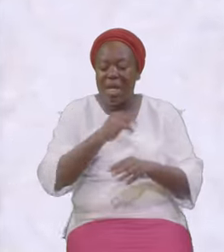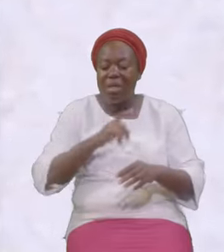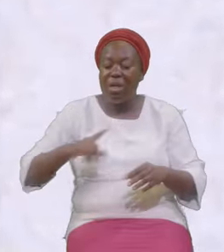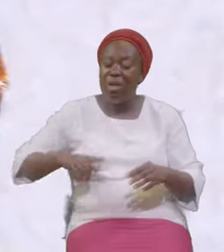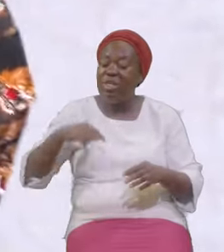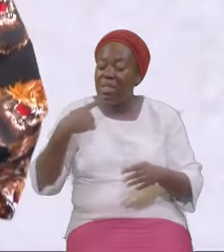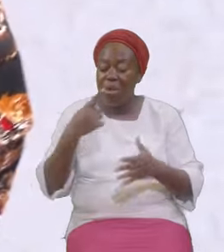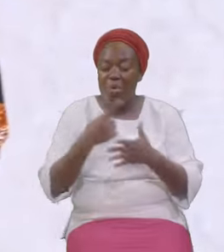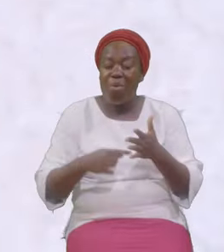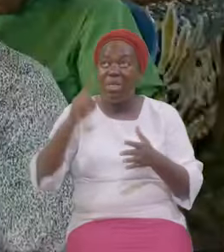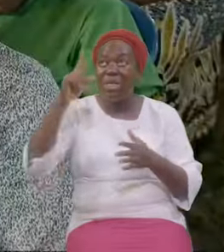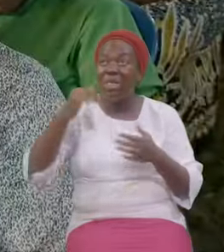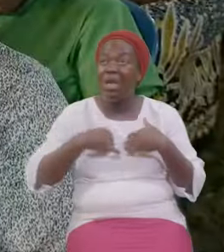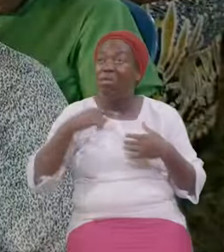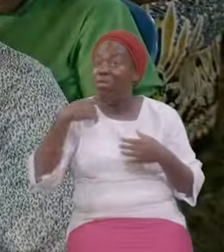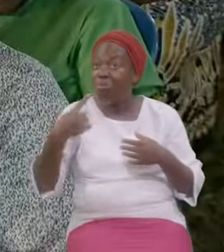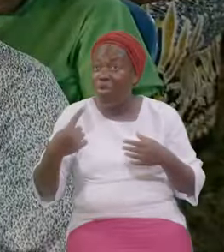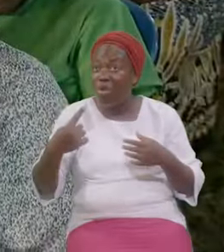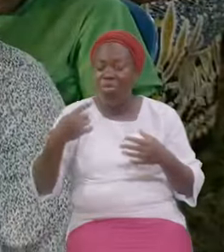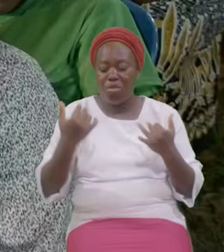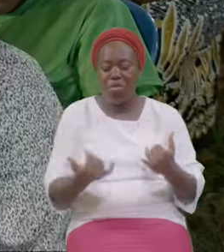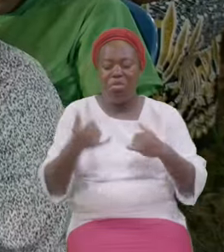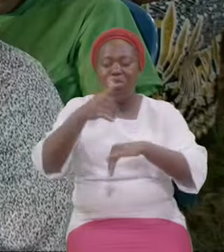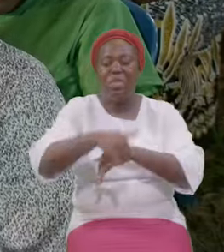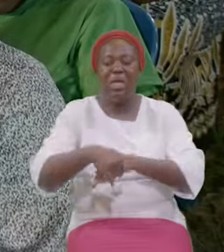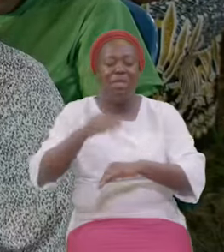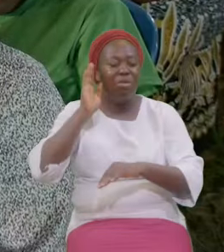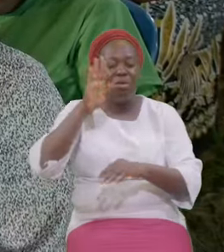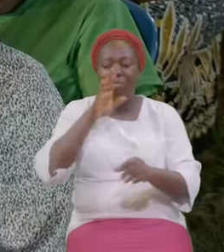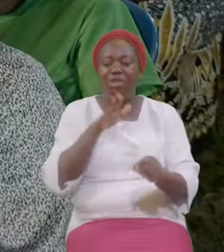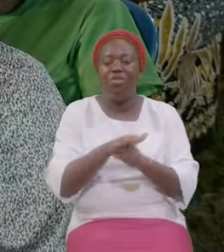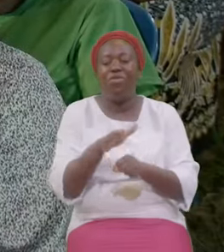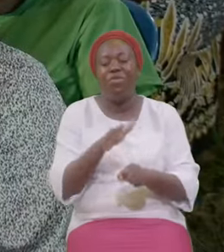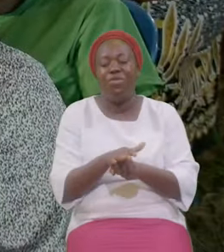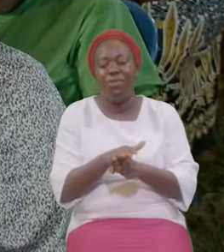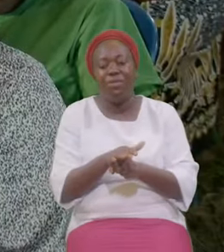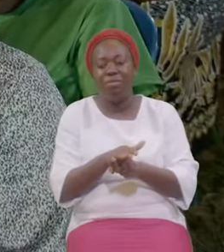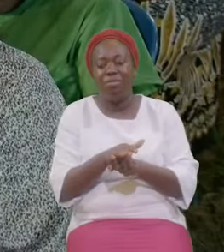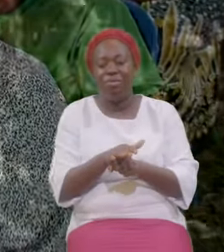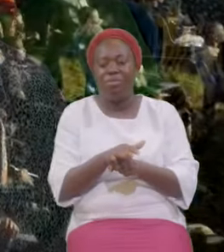tonight will be fulfilled. Yeah. Healing fulfilled.